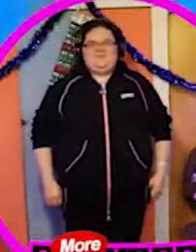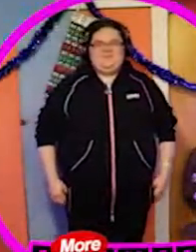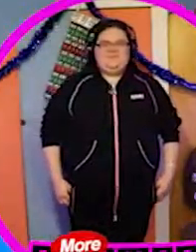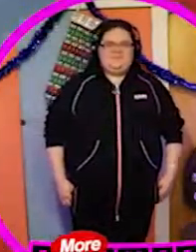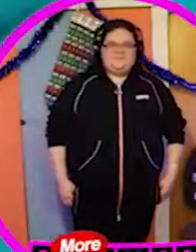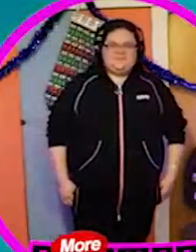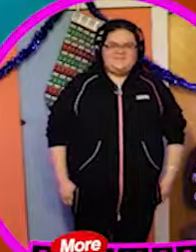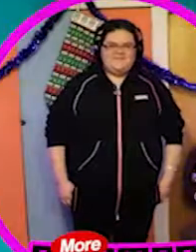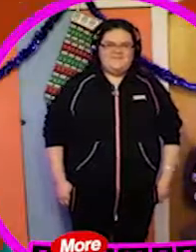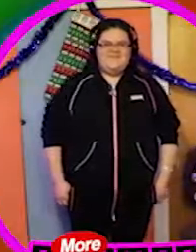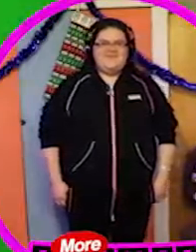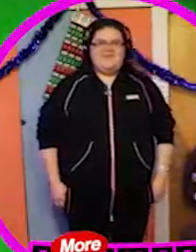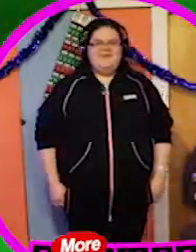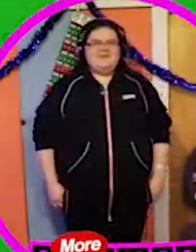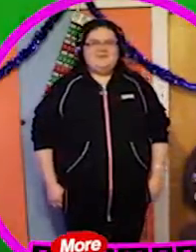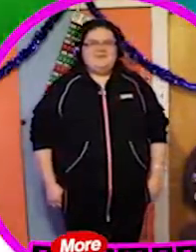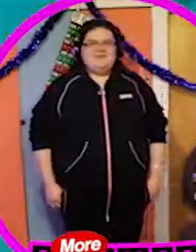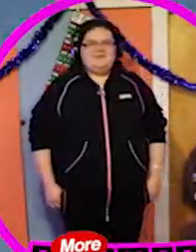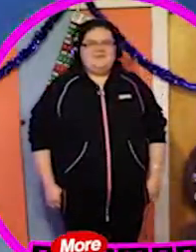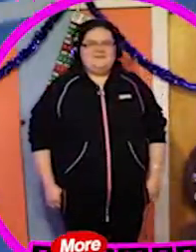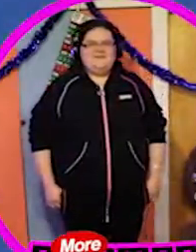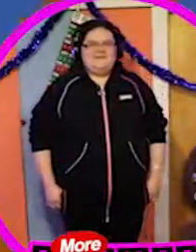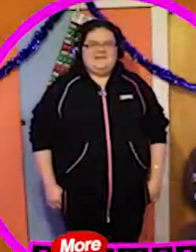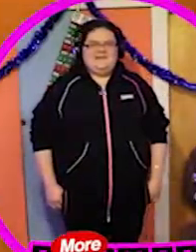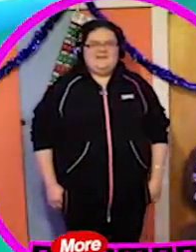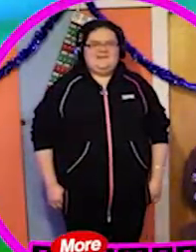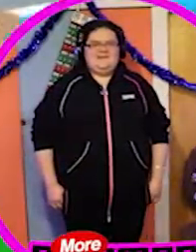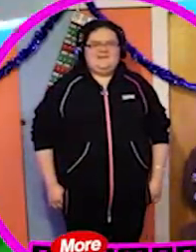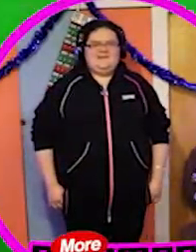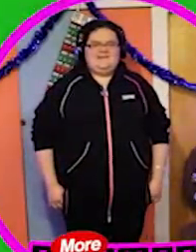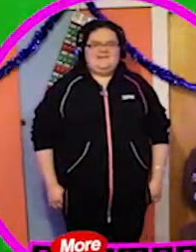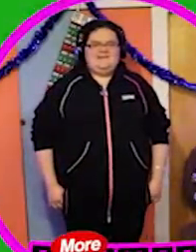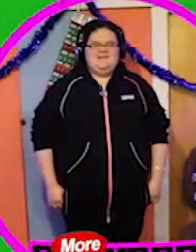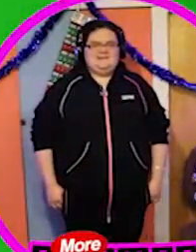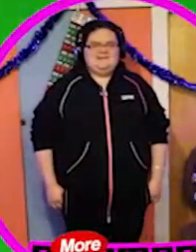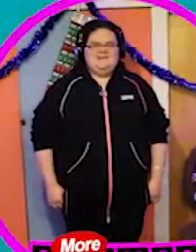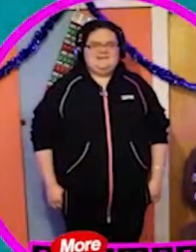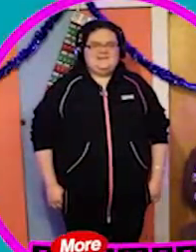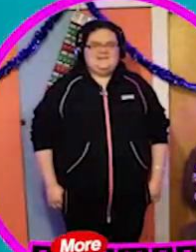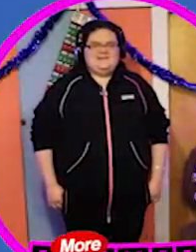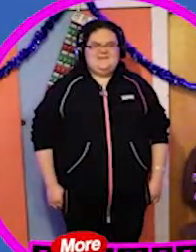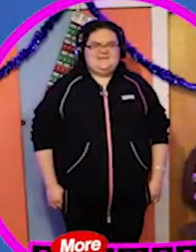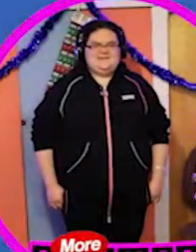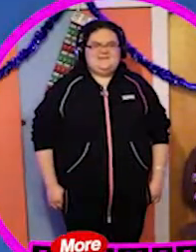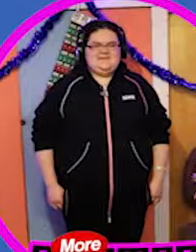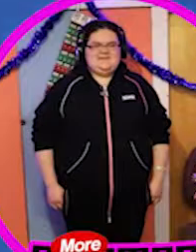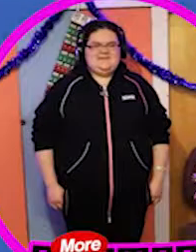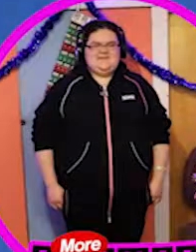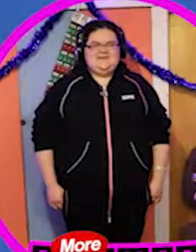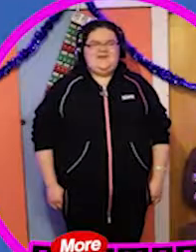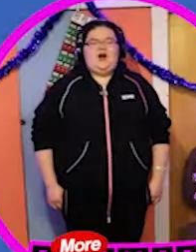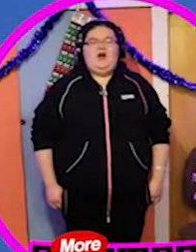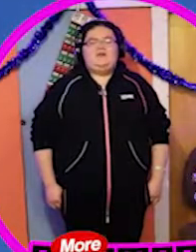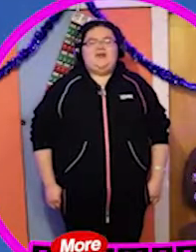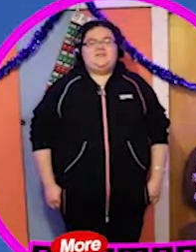You're not good yet. Is there a way to respawn? Why is it so loud? I'm stuck in a hole. I'm stuck in a